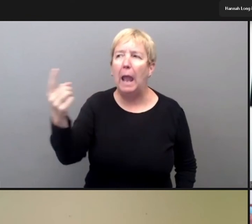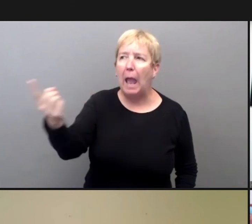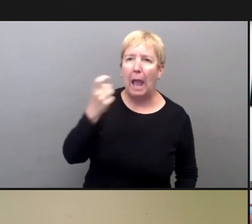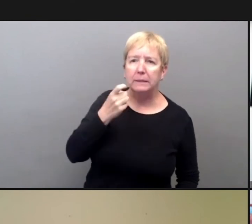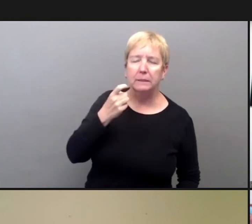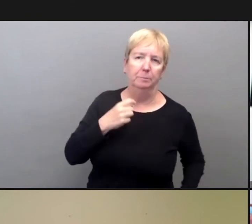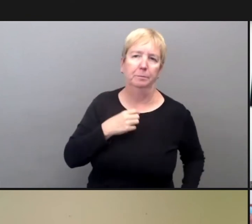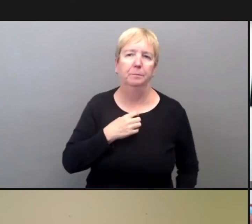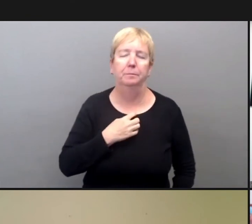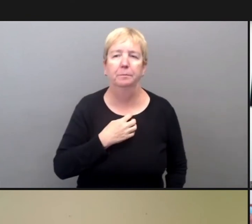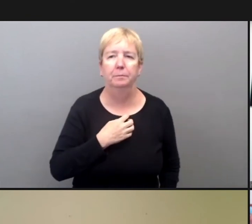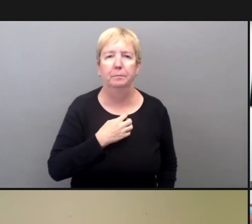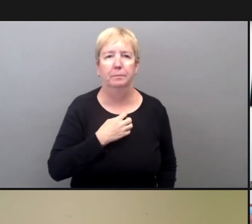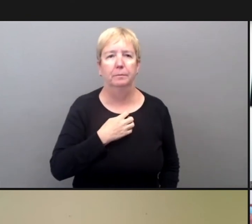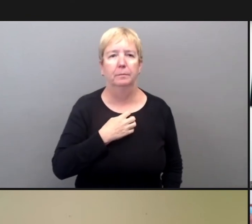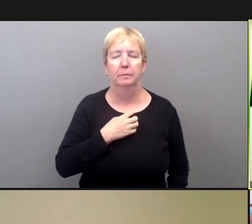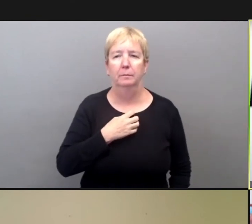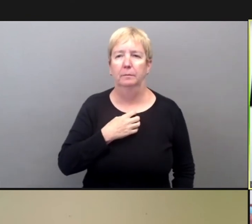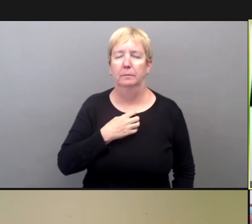now.